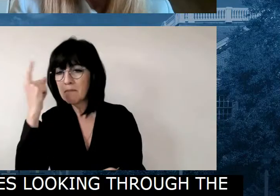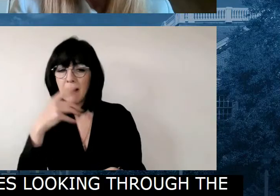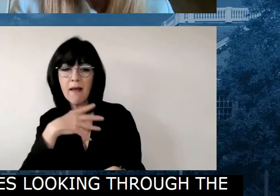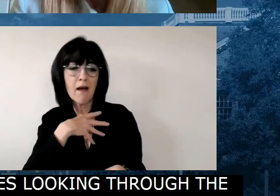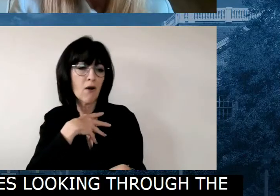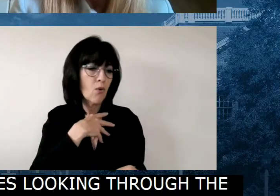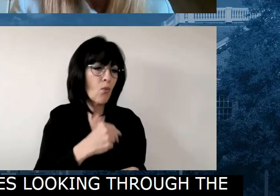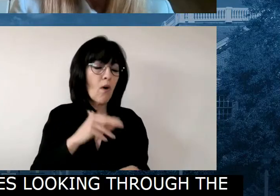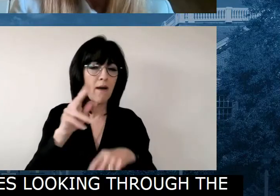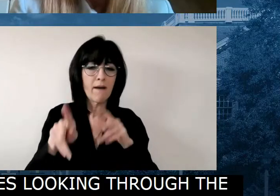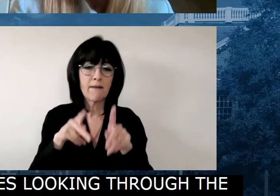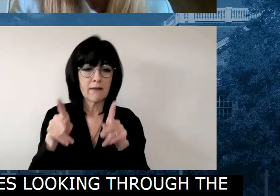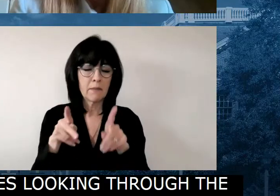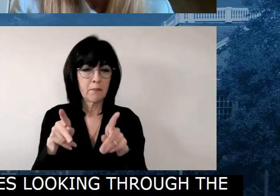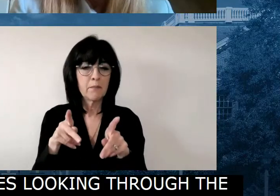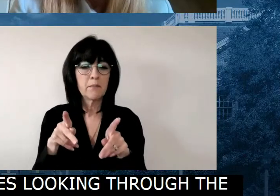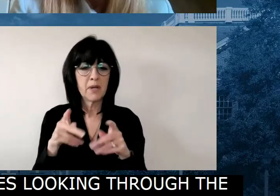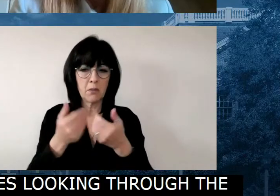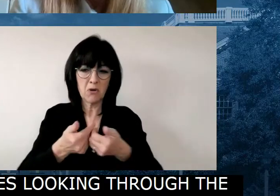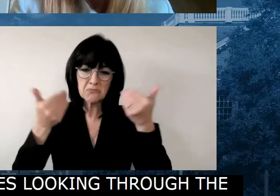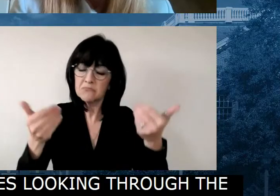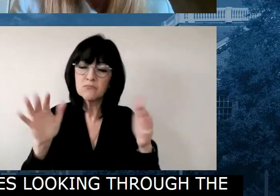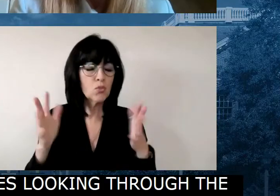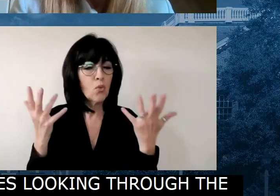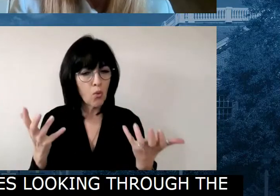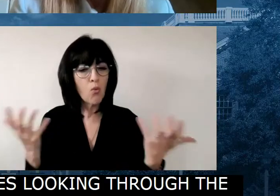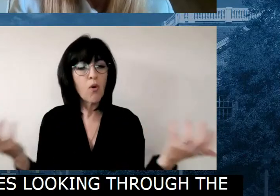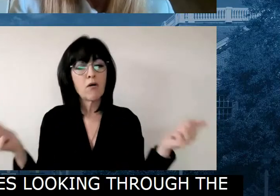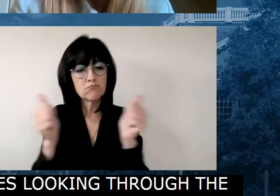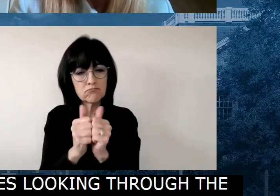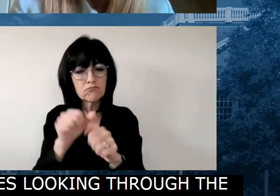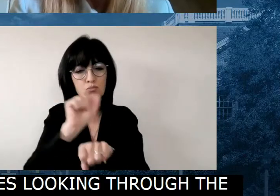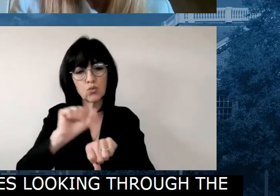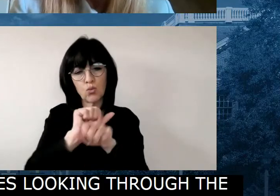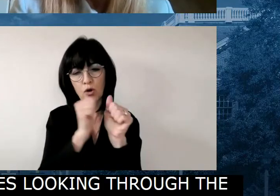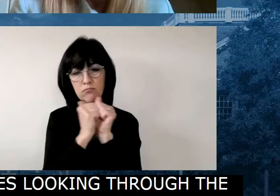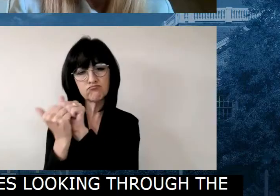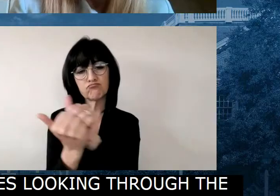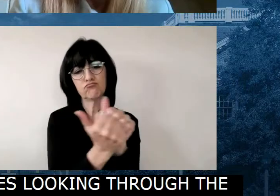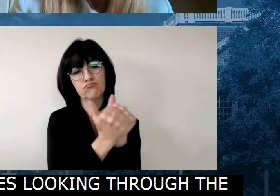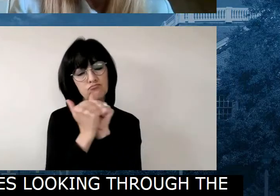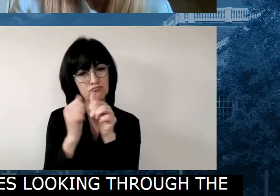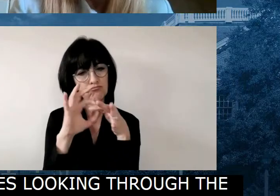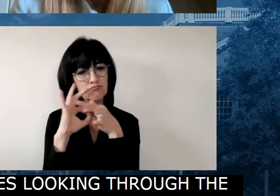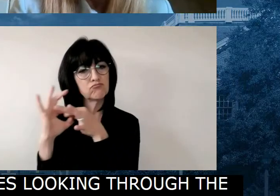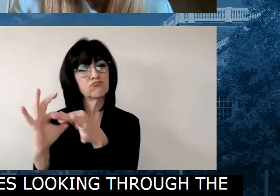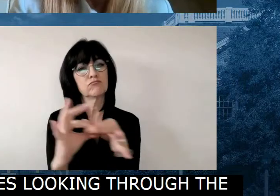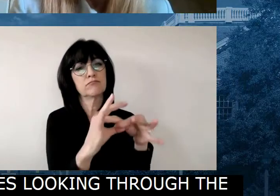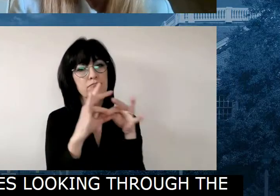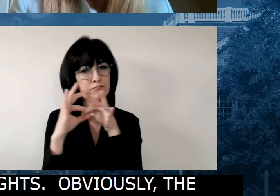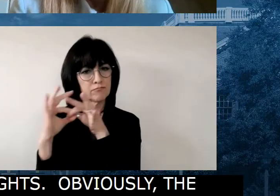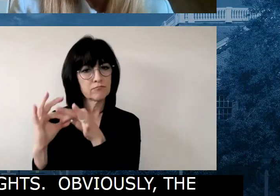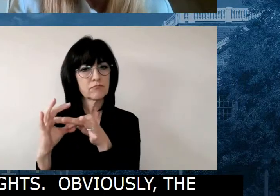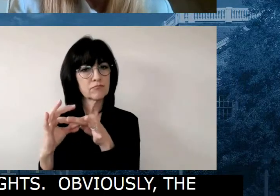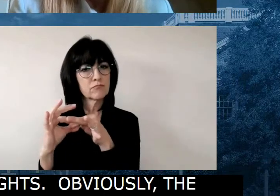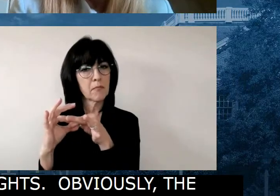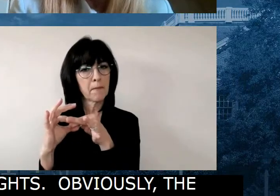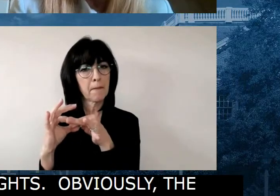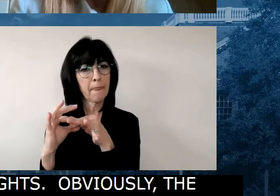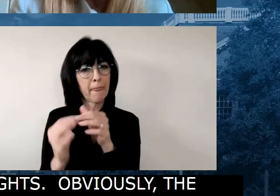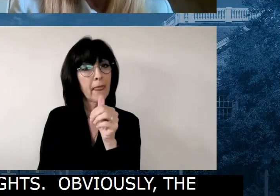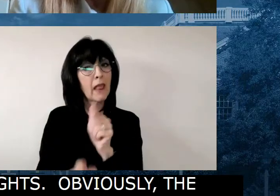the devil is in the details there with respect to qualified immunity that most